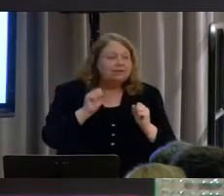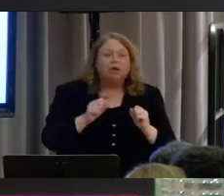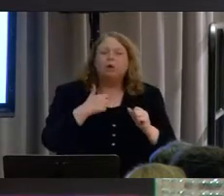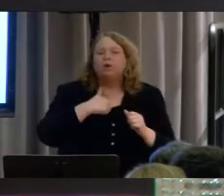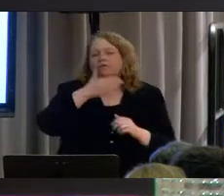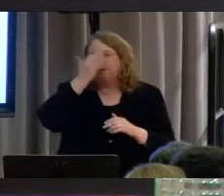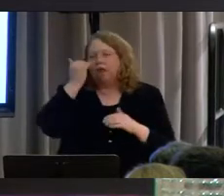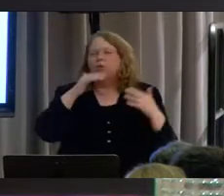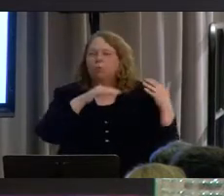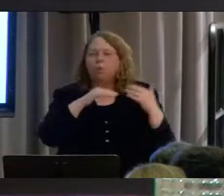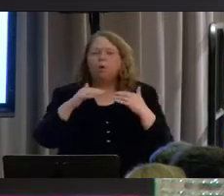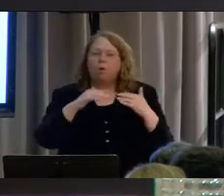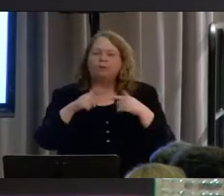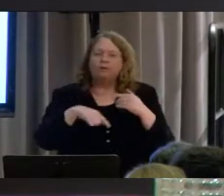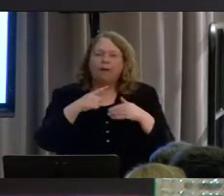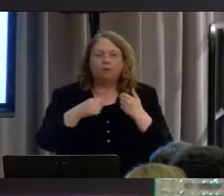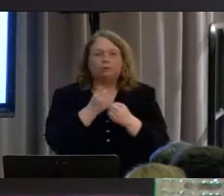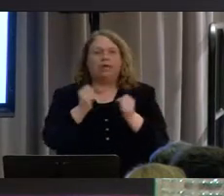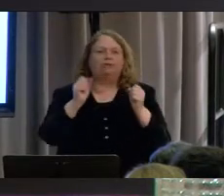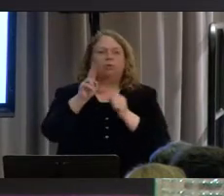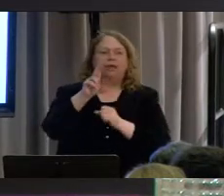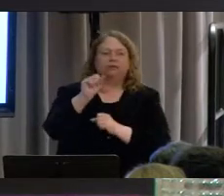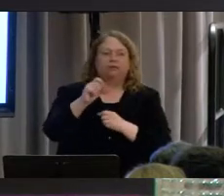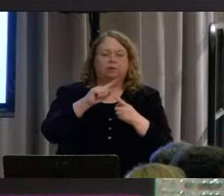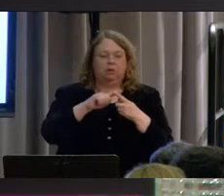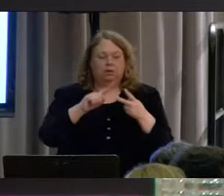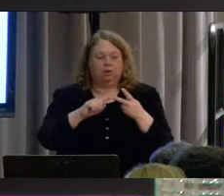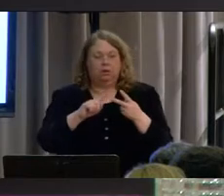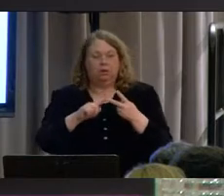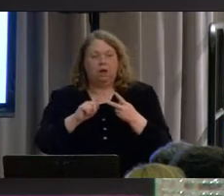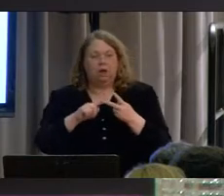that's what the war was over, and would perpetual bondage be